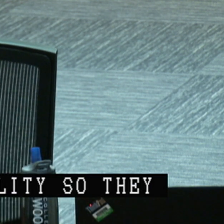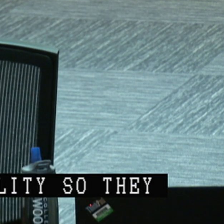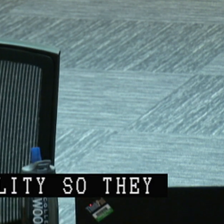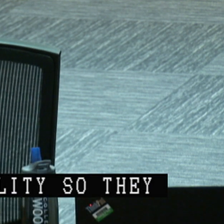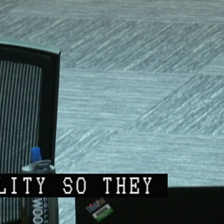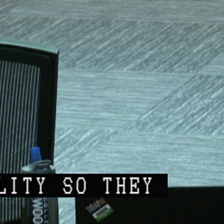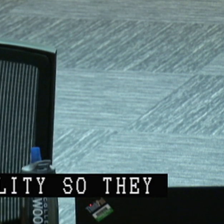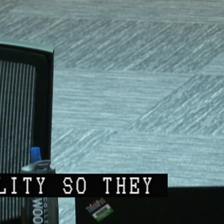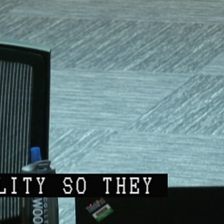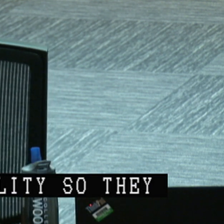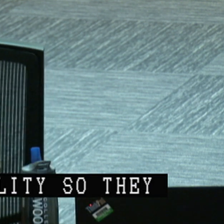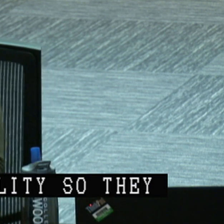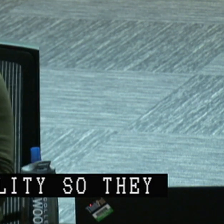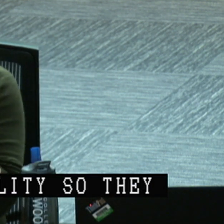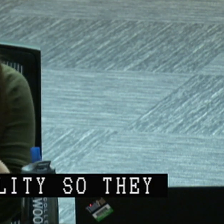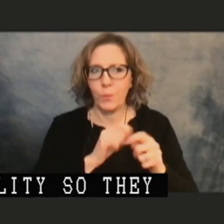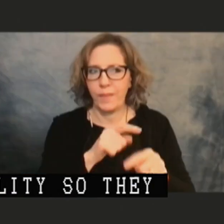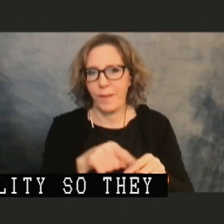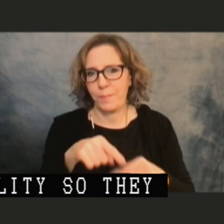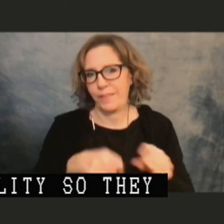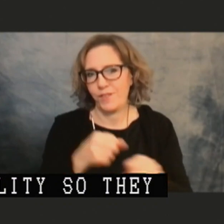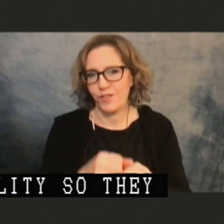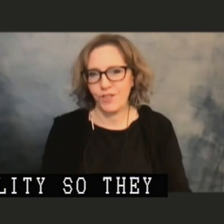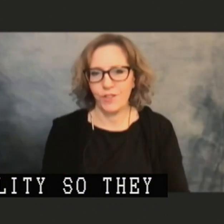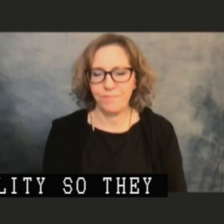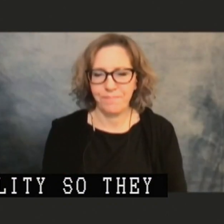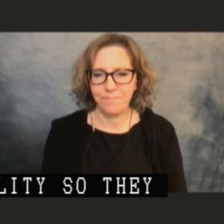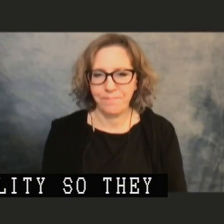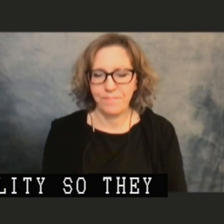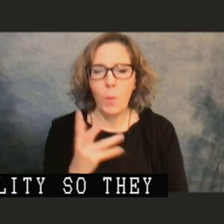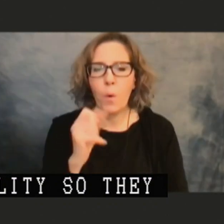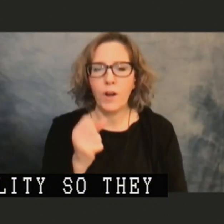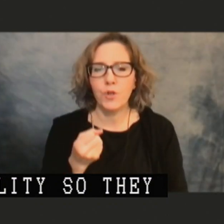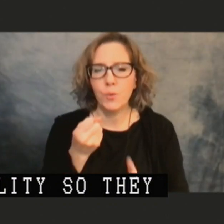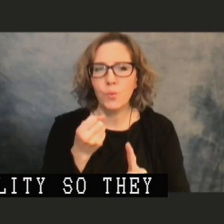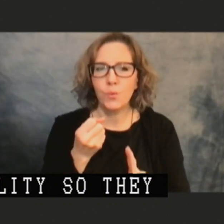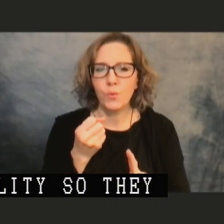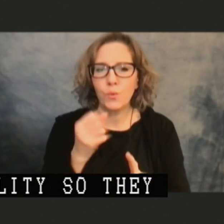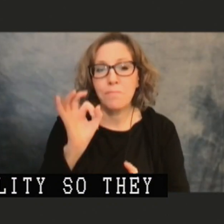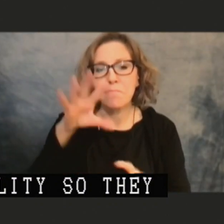partnership. So I just want to add that in there. Likewise, thank you so much.